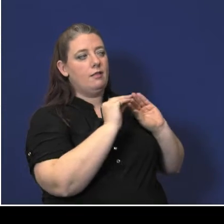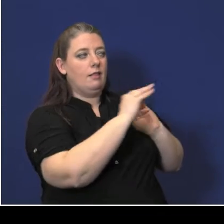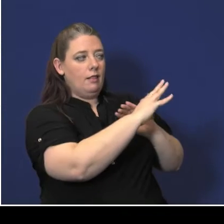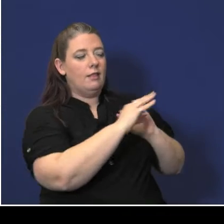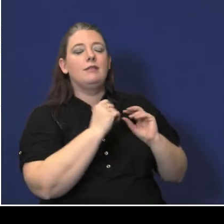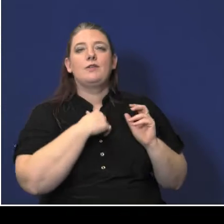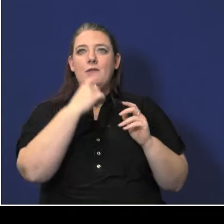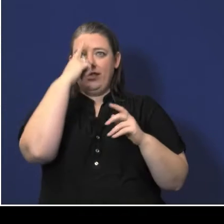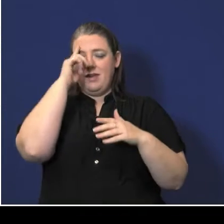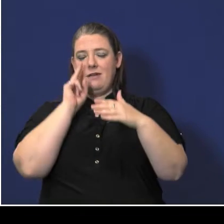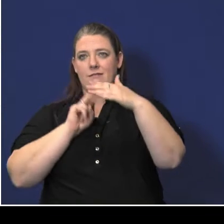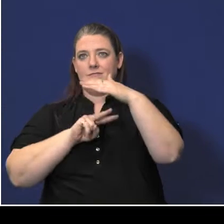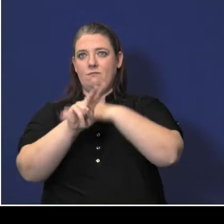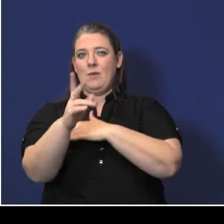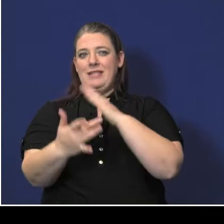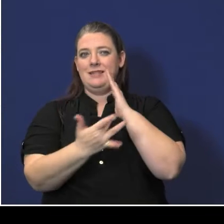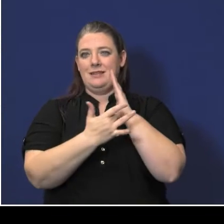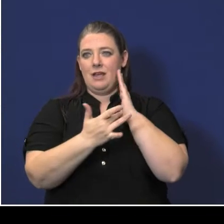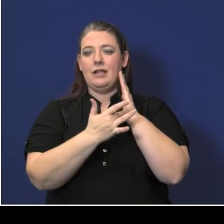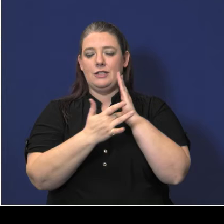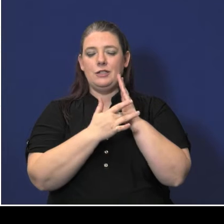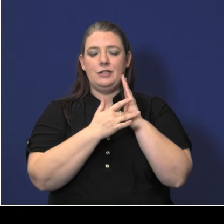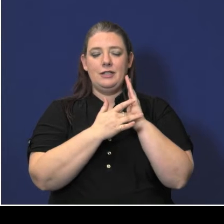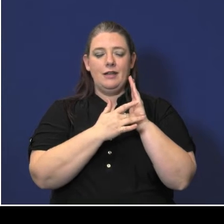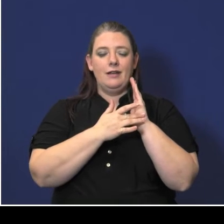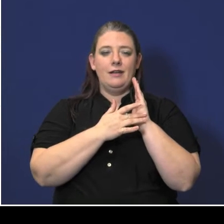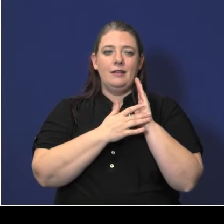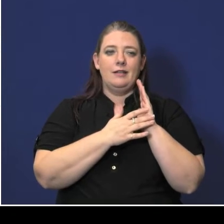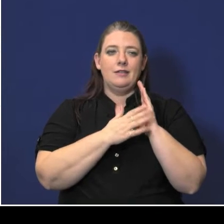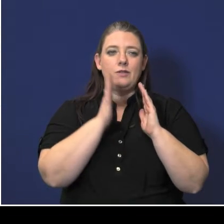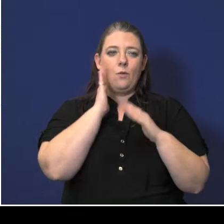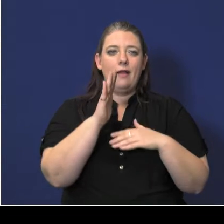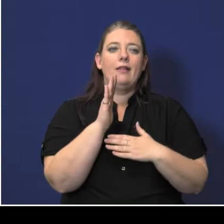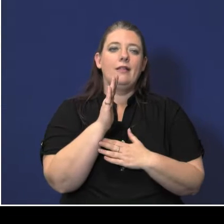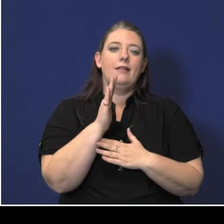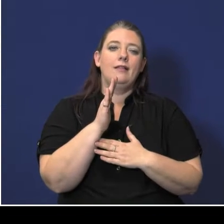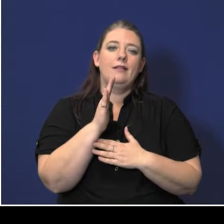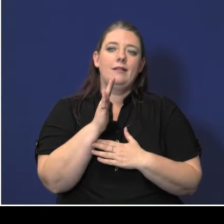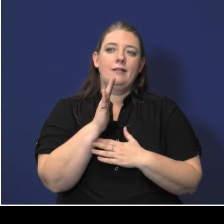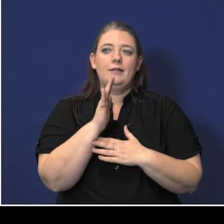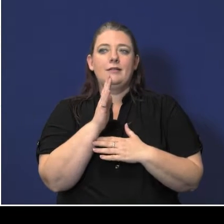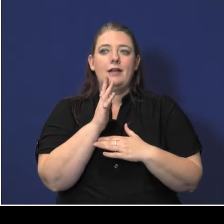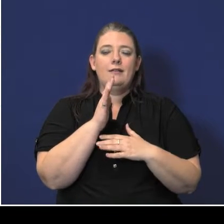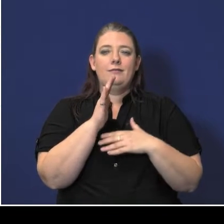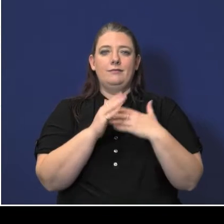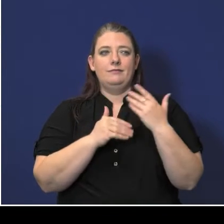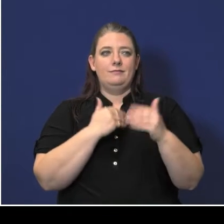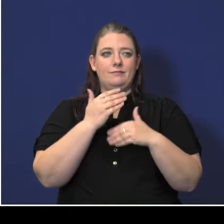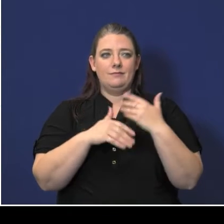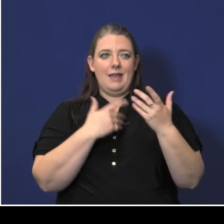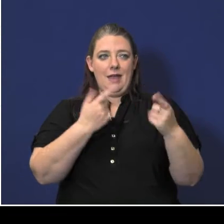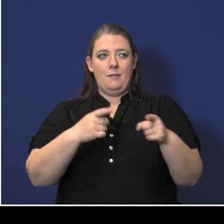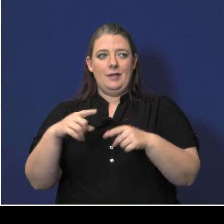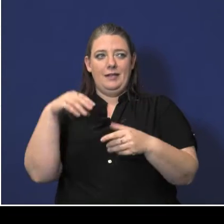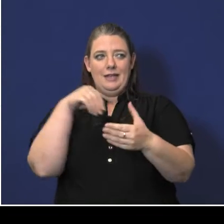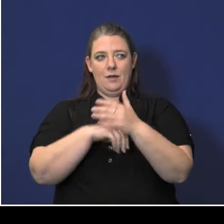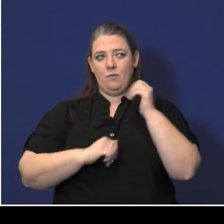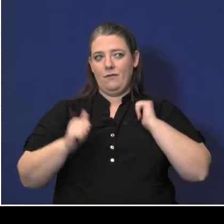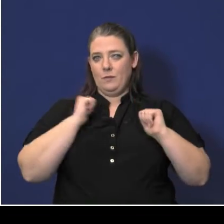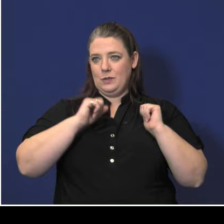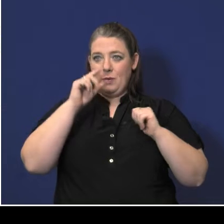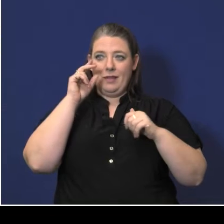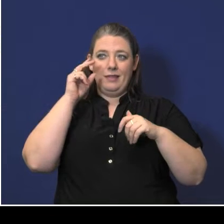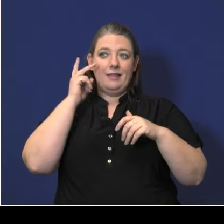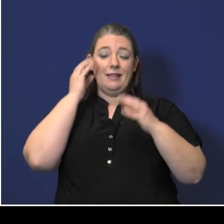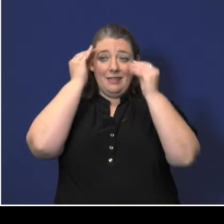ahead of what actually technologies, and especially digital technologies, are going to be moving even in the performance venue. So thinking ahead is almost